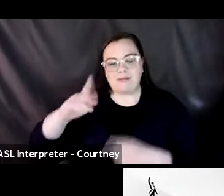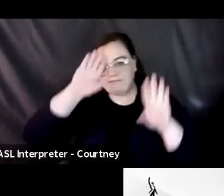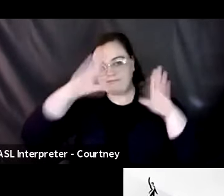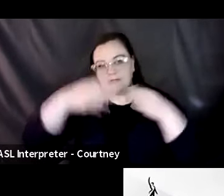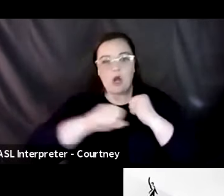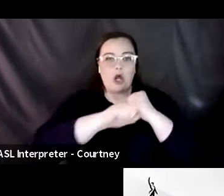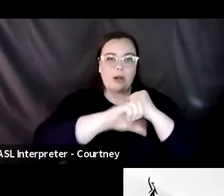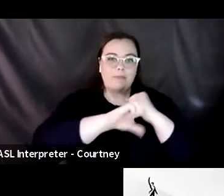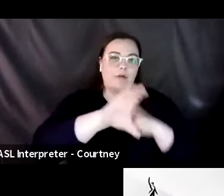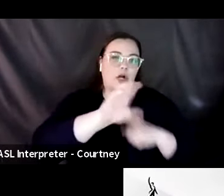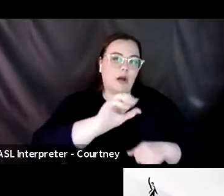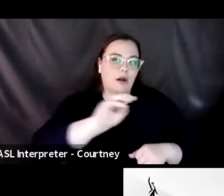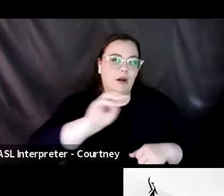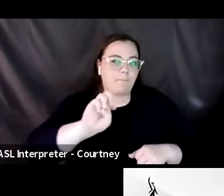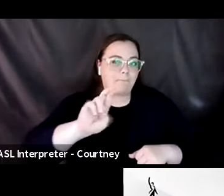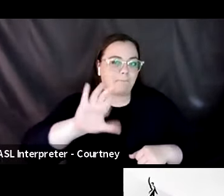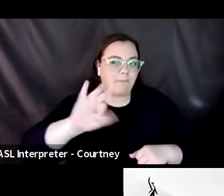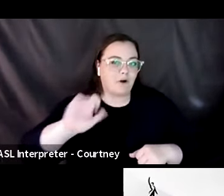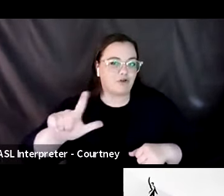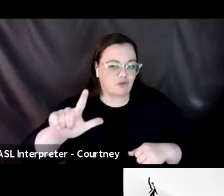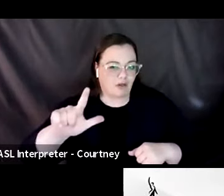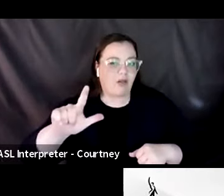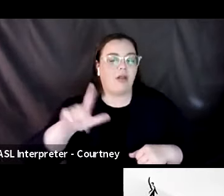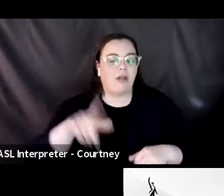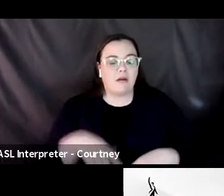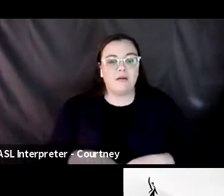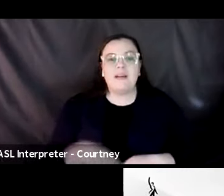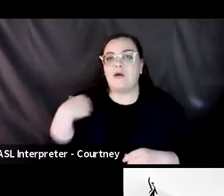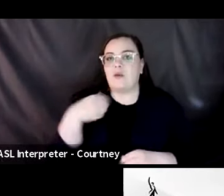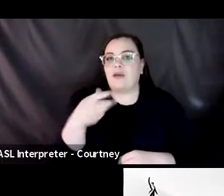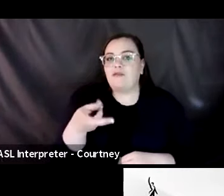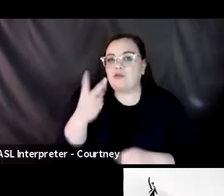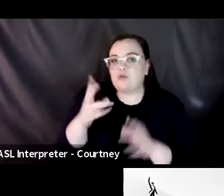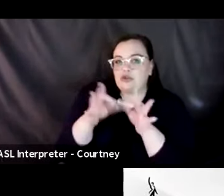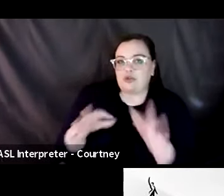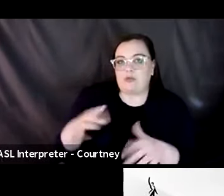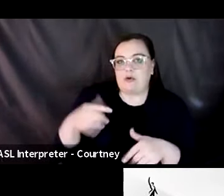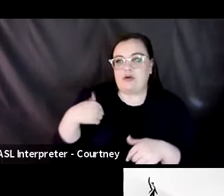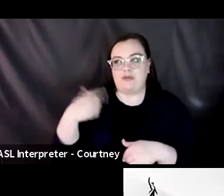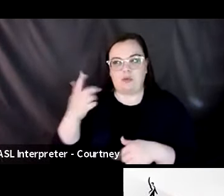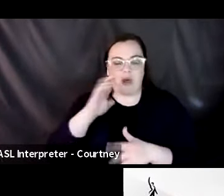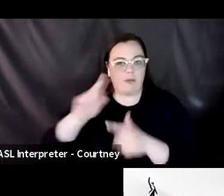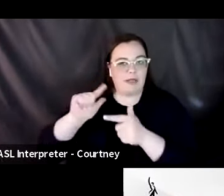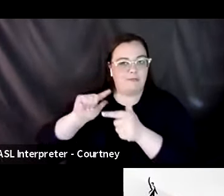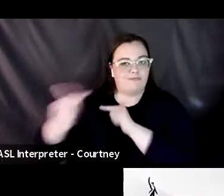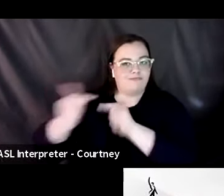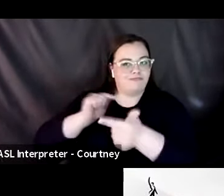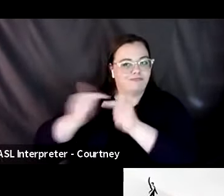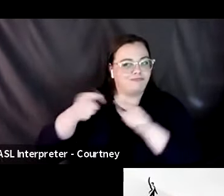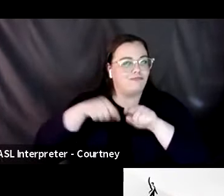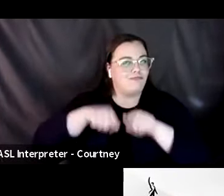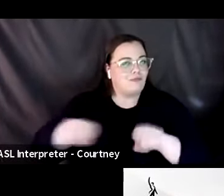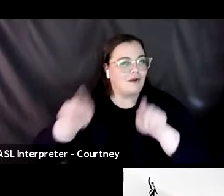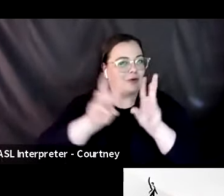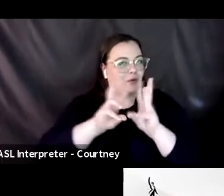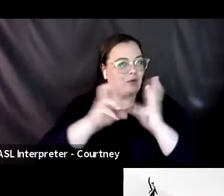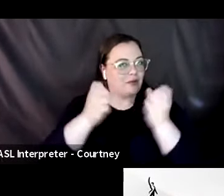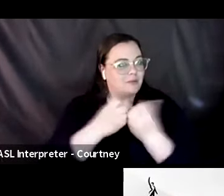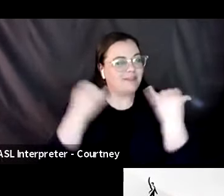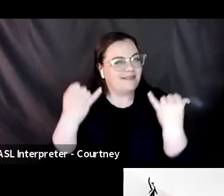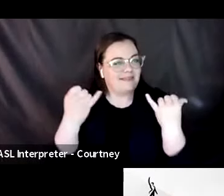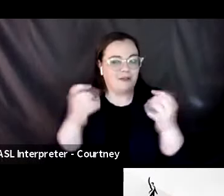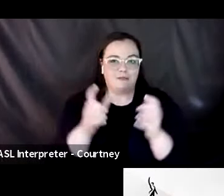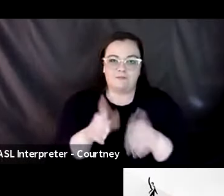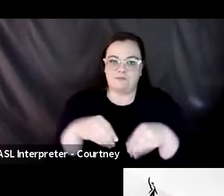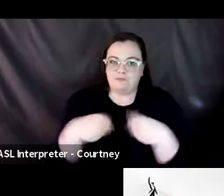today's presentation as we have with us Courtney Nimmersheim and Nicole Pancino, who will be translating the program into American